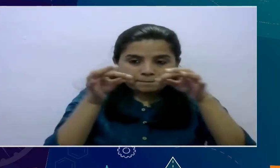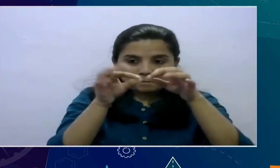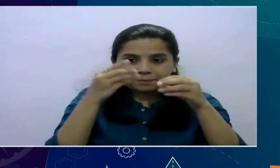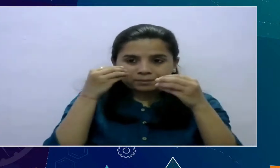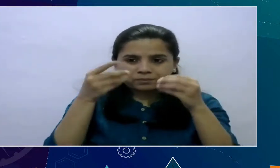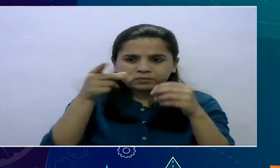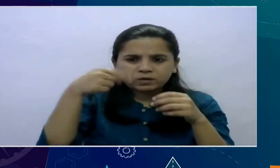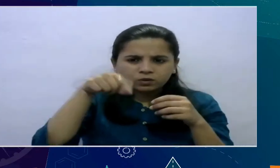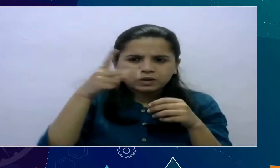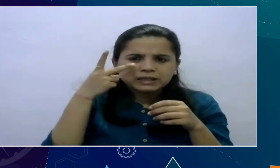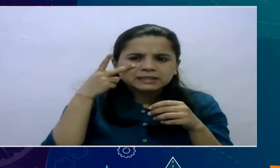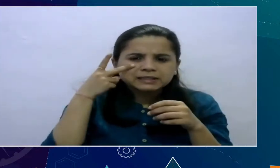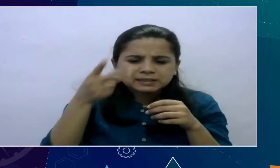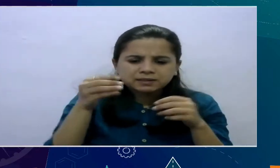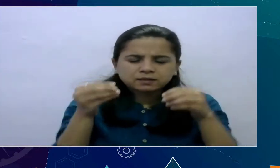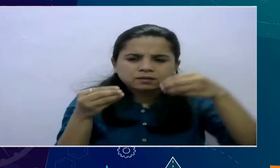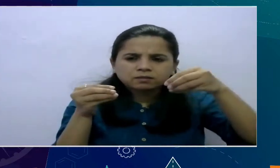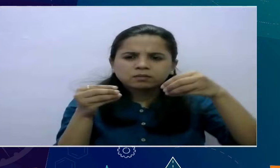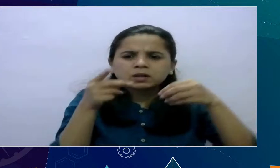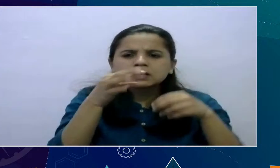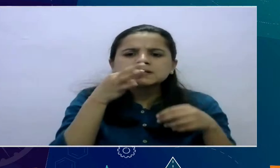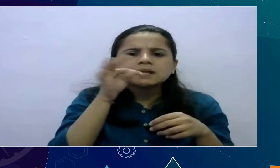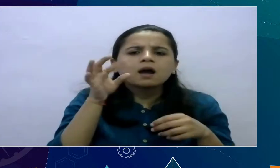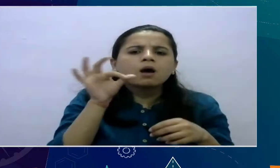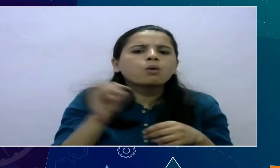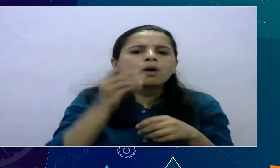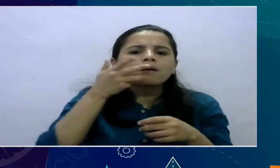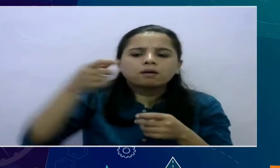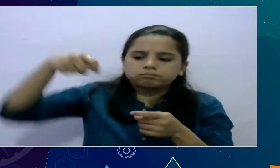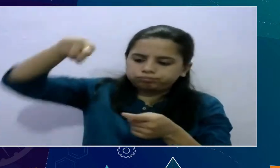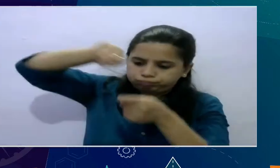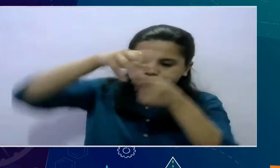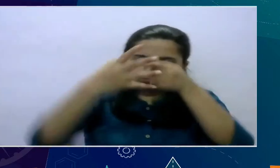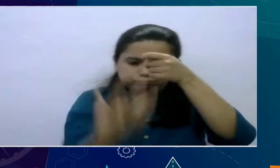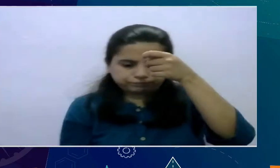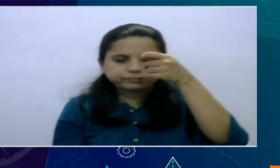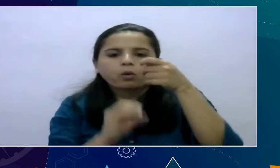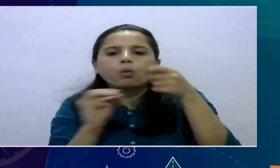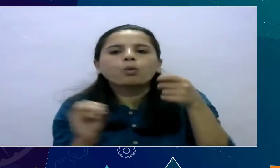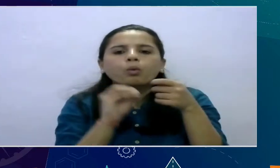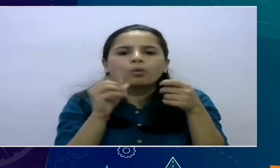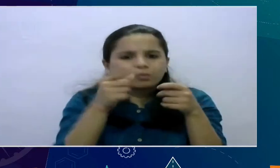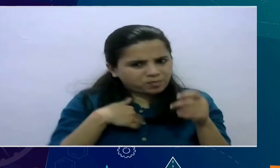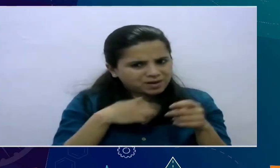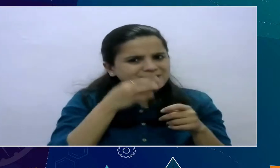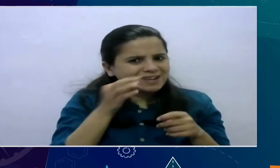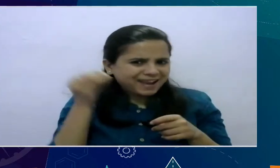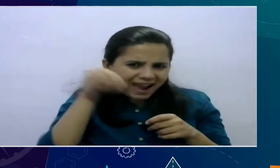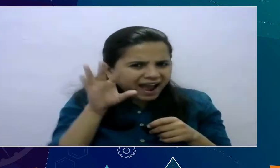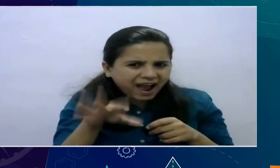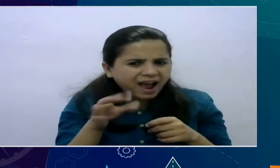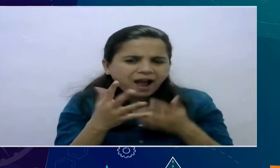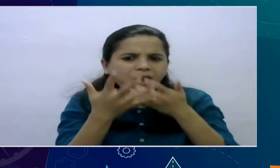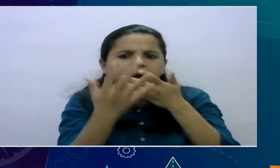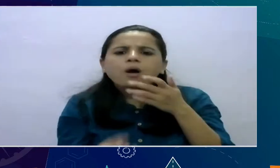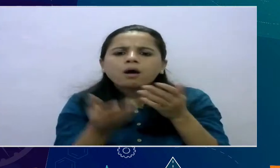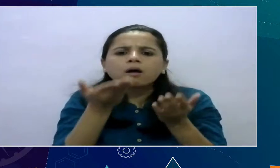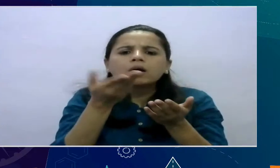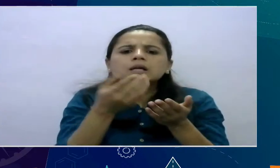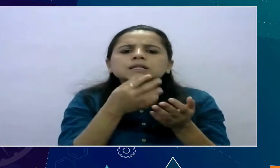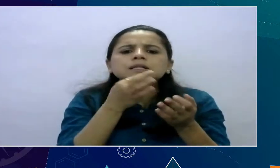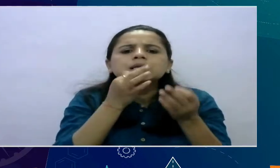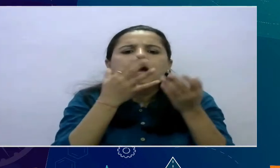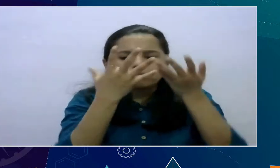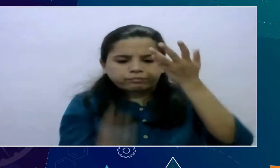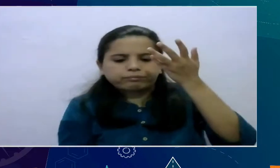you will find that there is no salt. So, but you added salt, didn't you? Yes. We all added salt, but